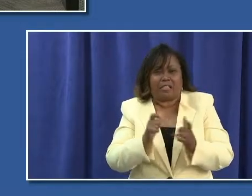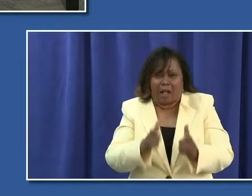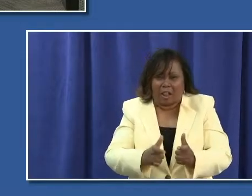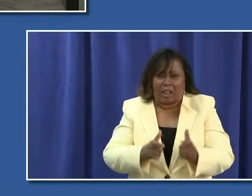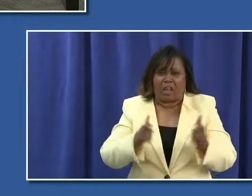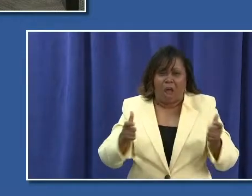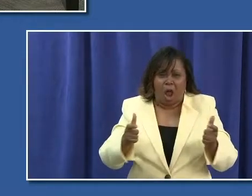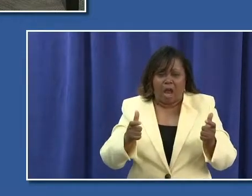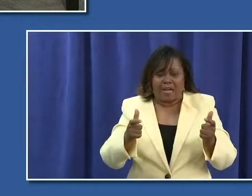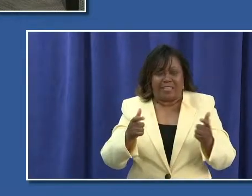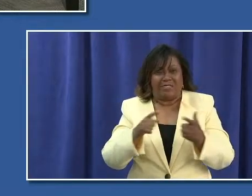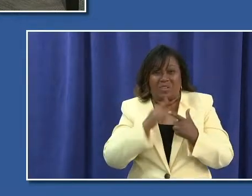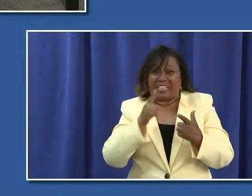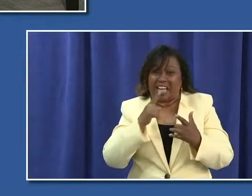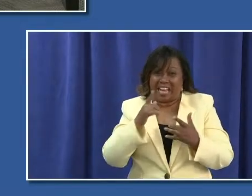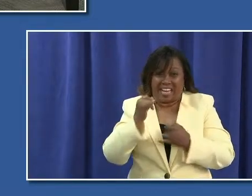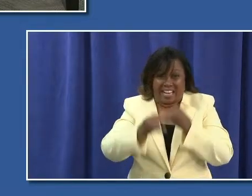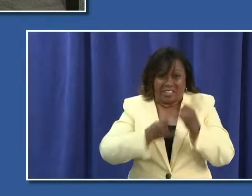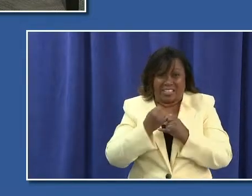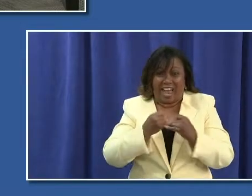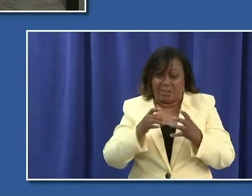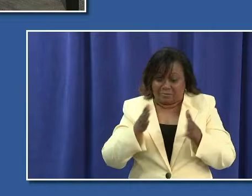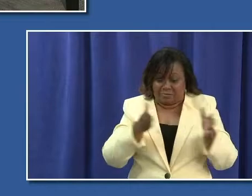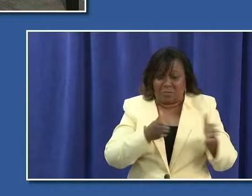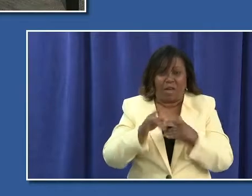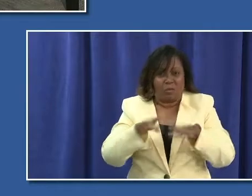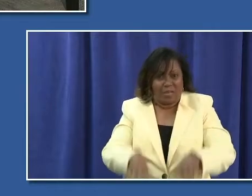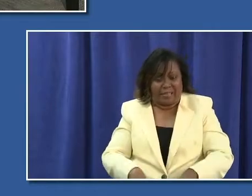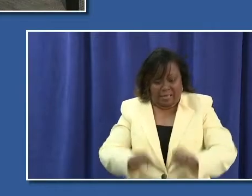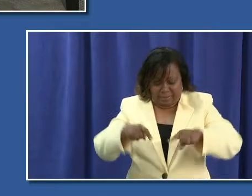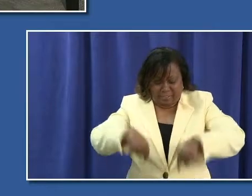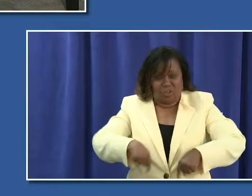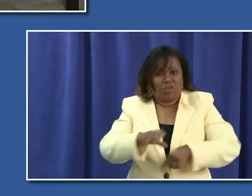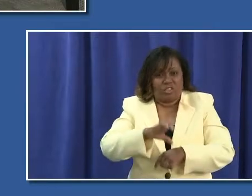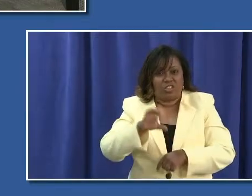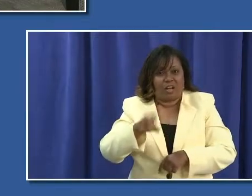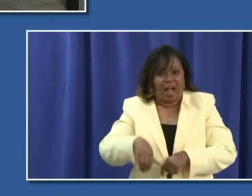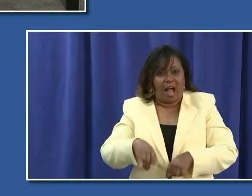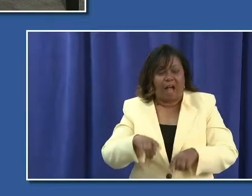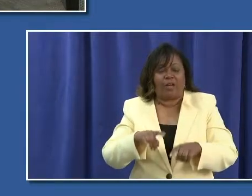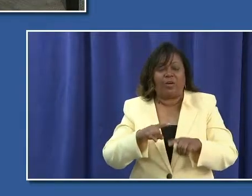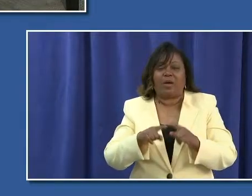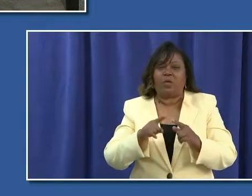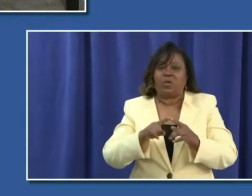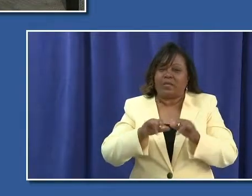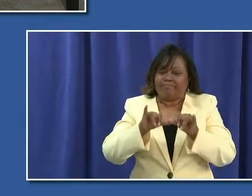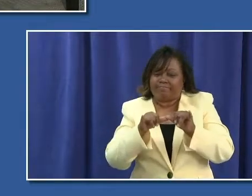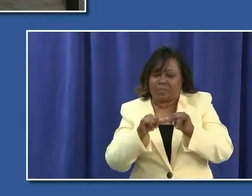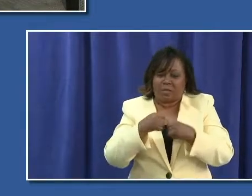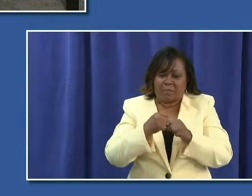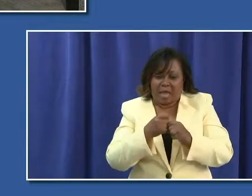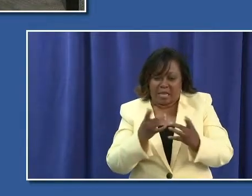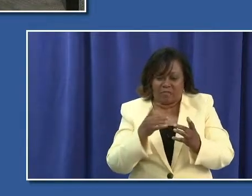larger framework, and it's actually an international framework that we've adopted here in Chicago, but we've engineered it to make